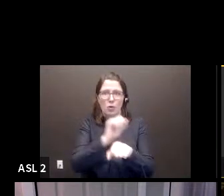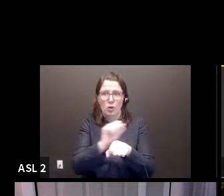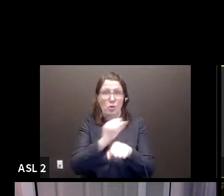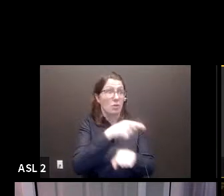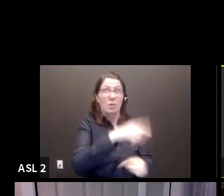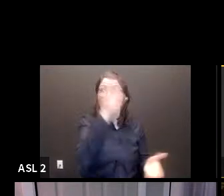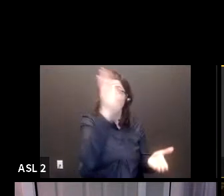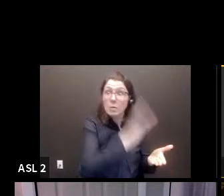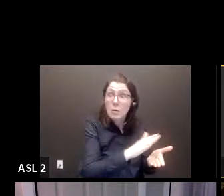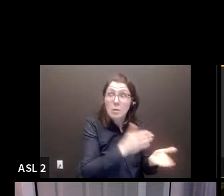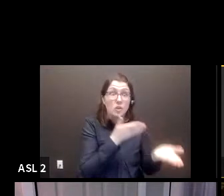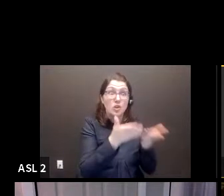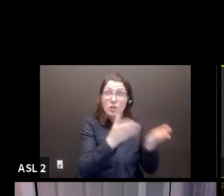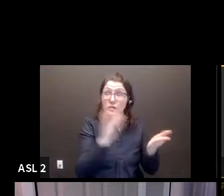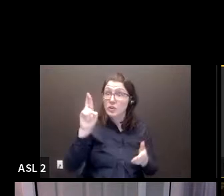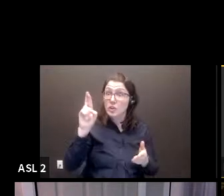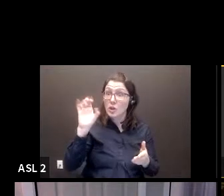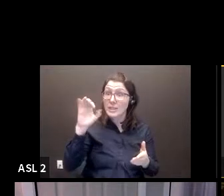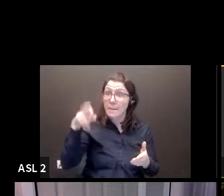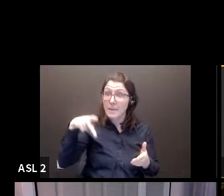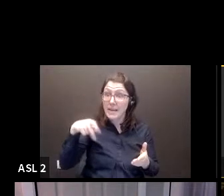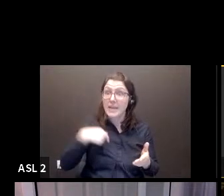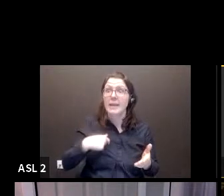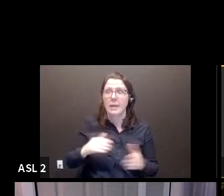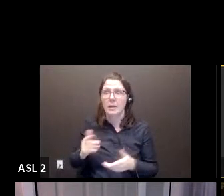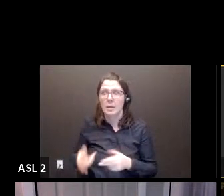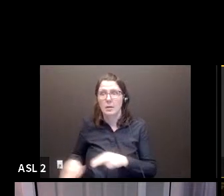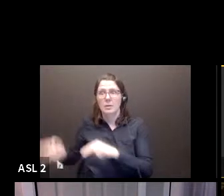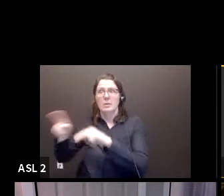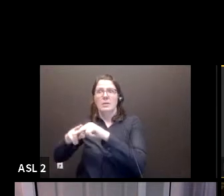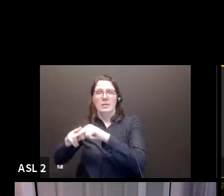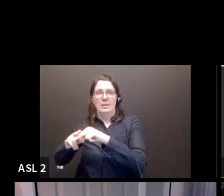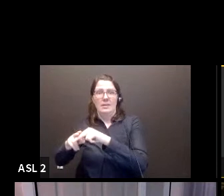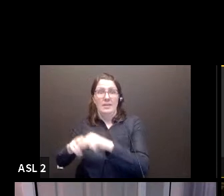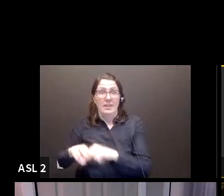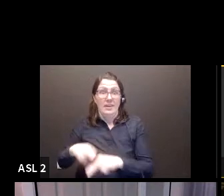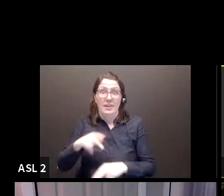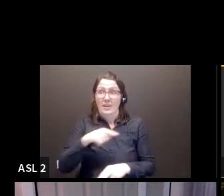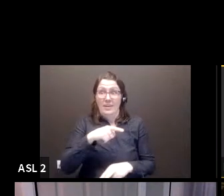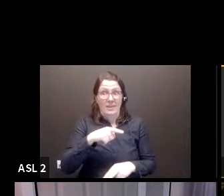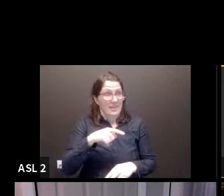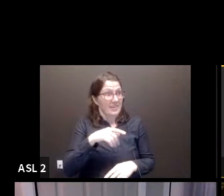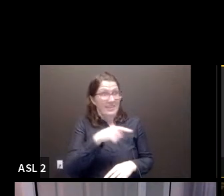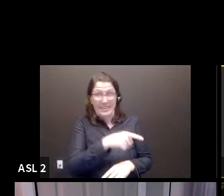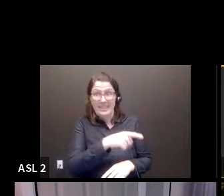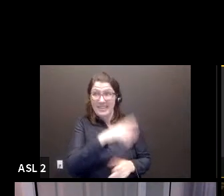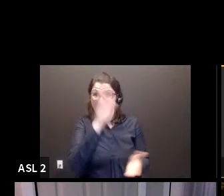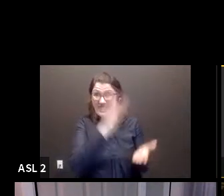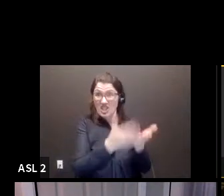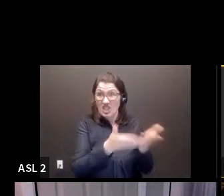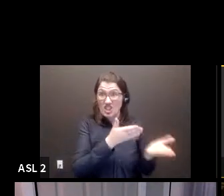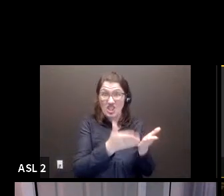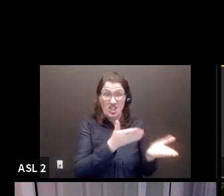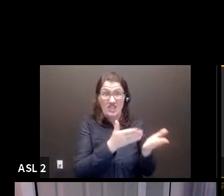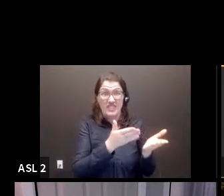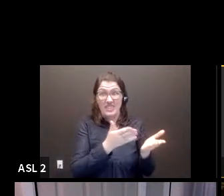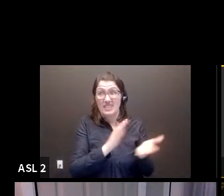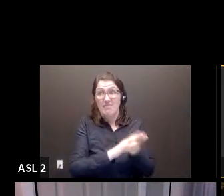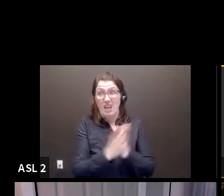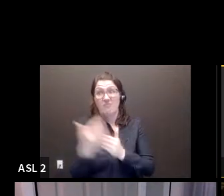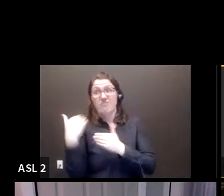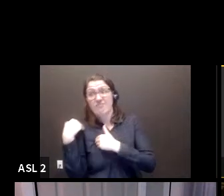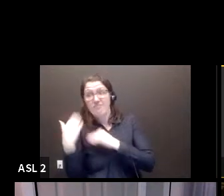fact the requirement of police jurisdiction has expanded and is now a pressure on us operationally and financially